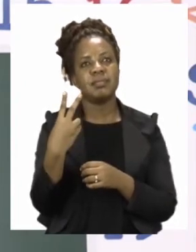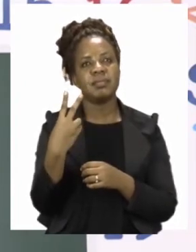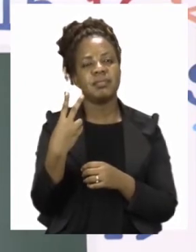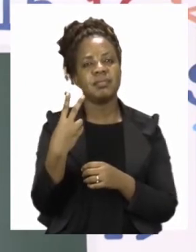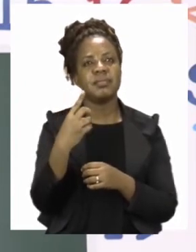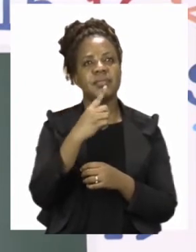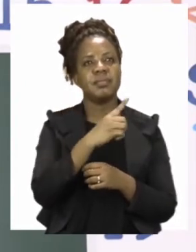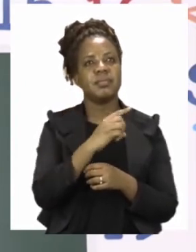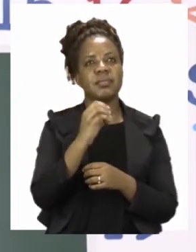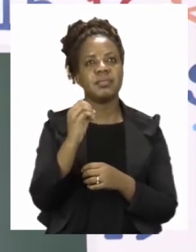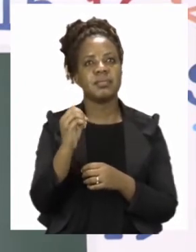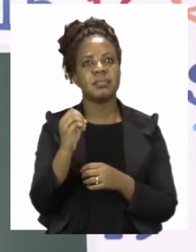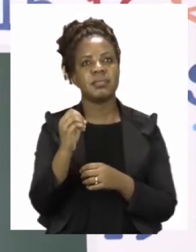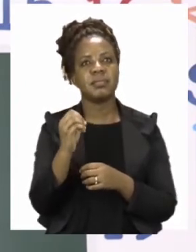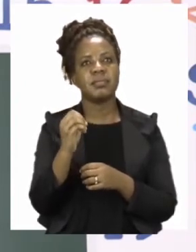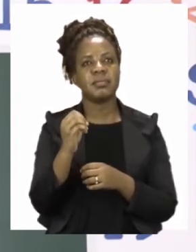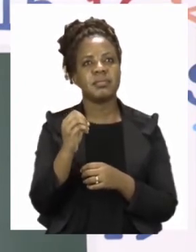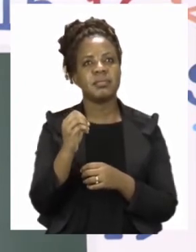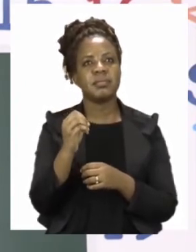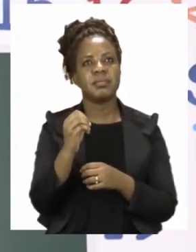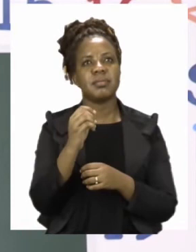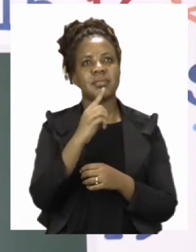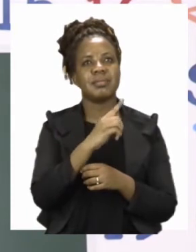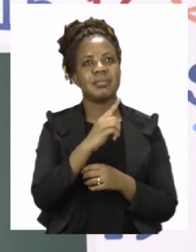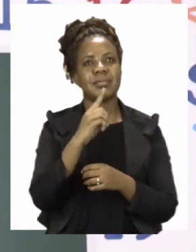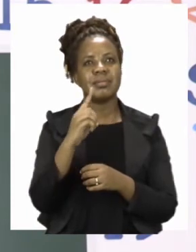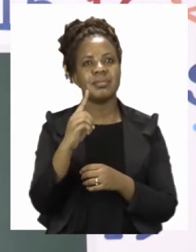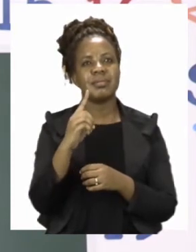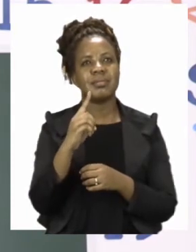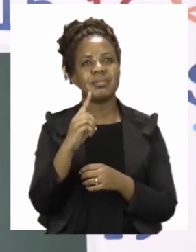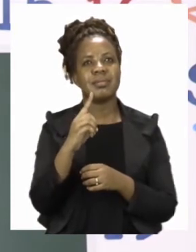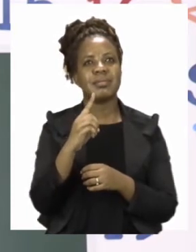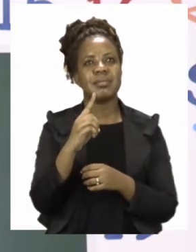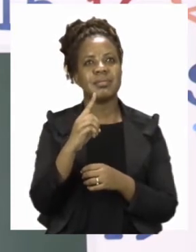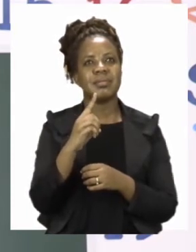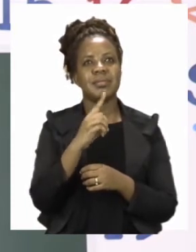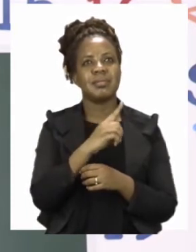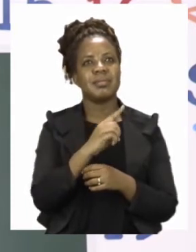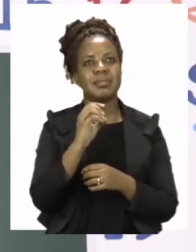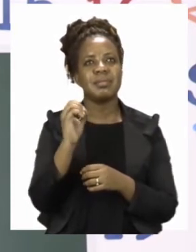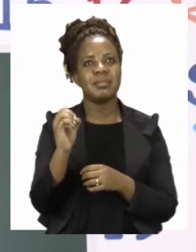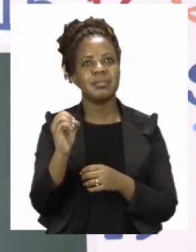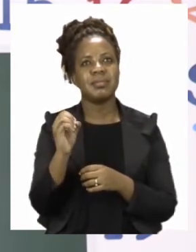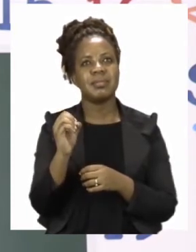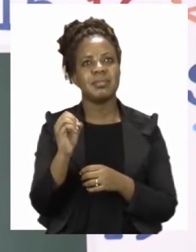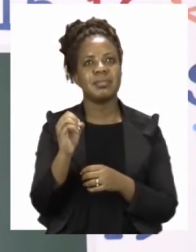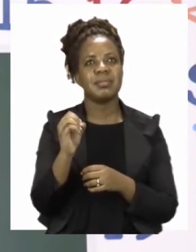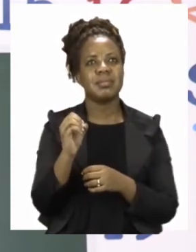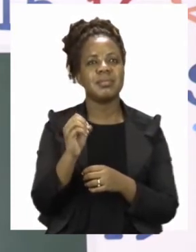9. Now we can start by using your number line, or you can still use your fingers. You need to get